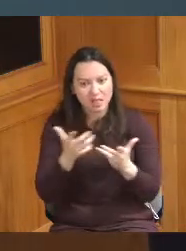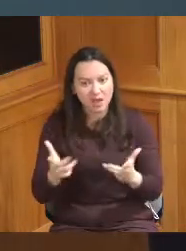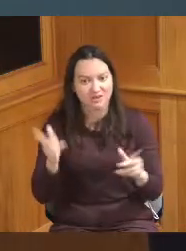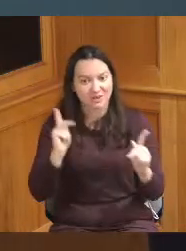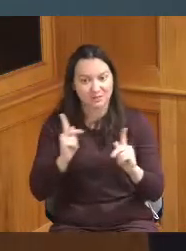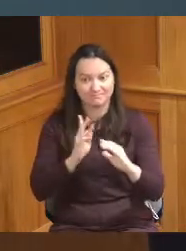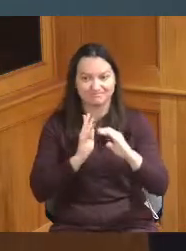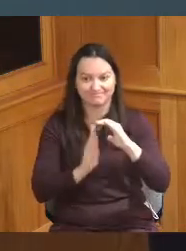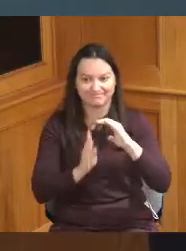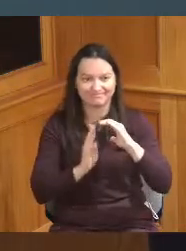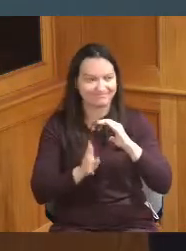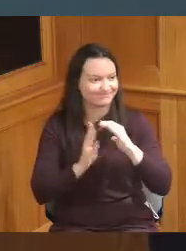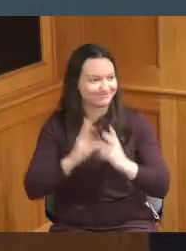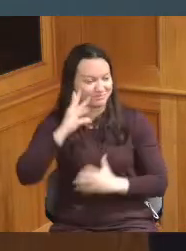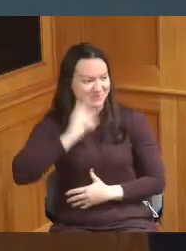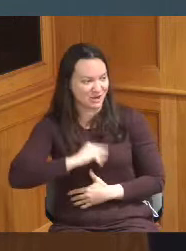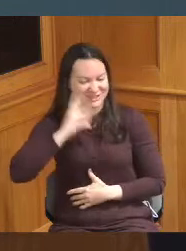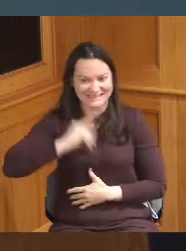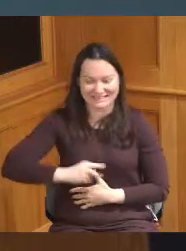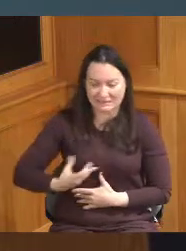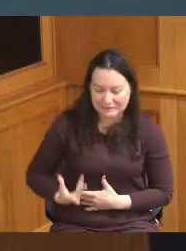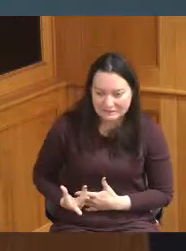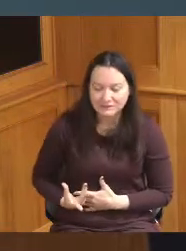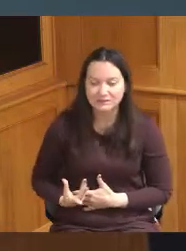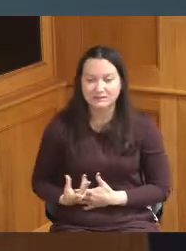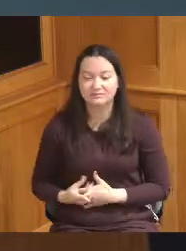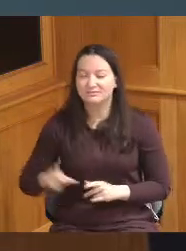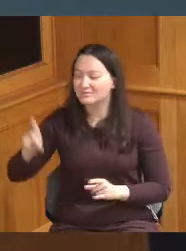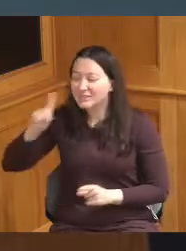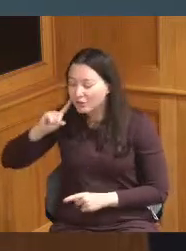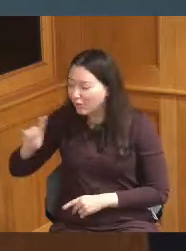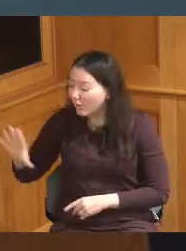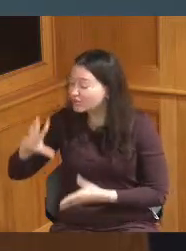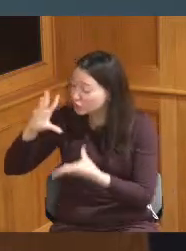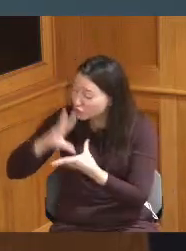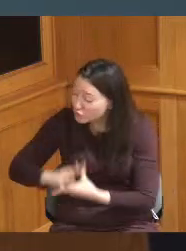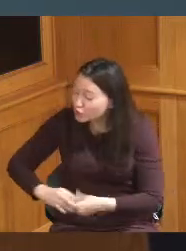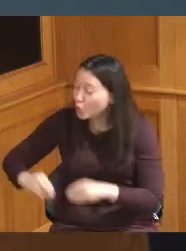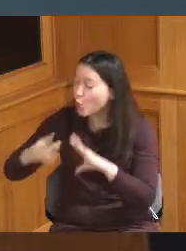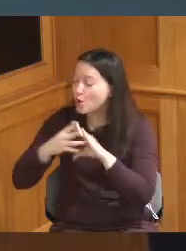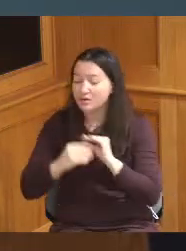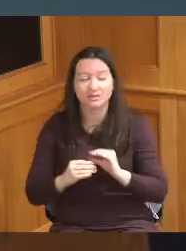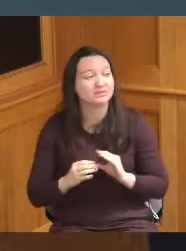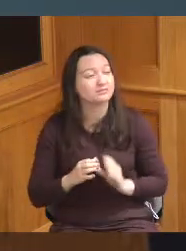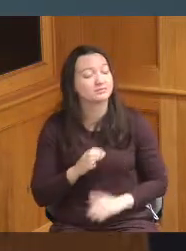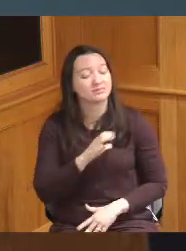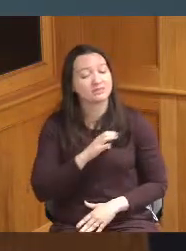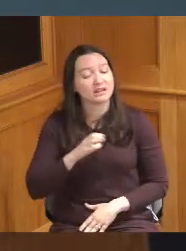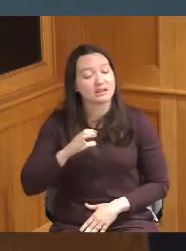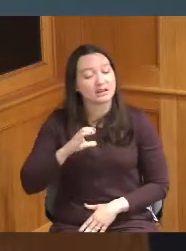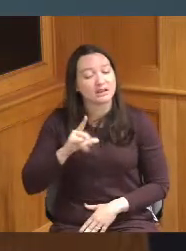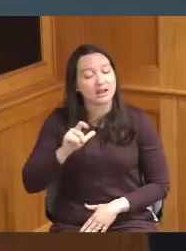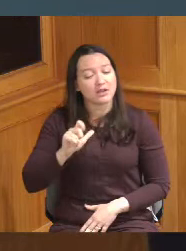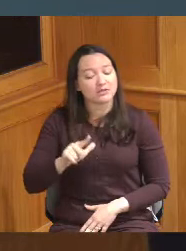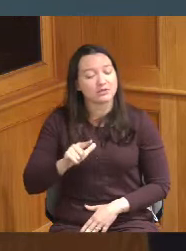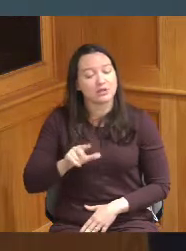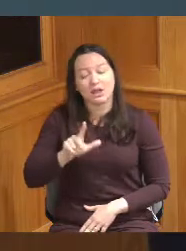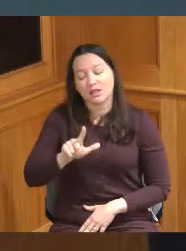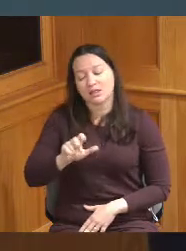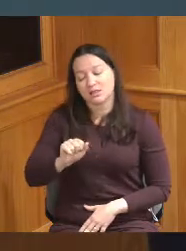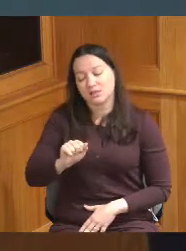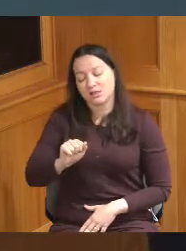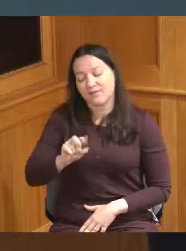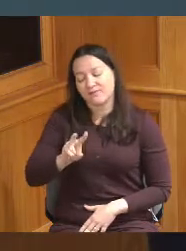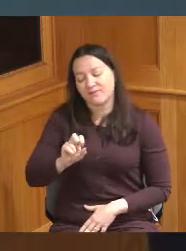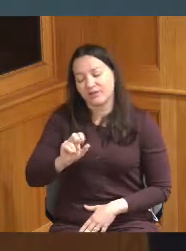there. It's been through a lot. And to hear the stories where Council Member Laverne Mitchell talk about the